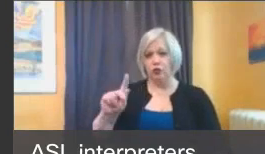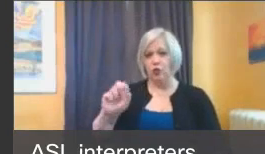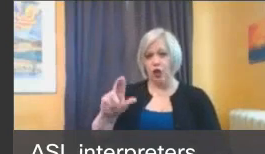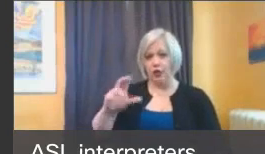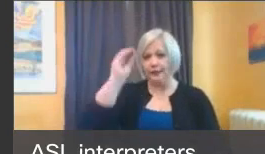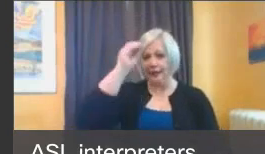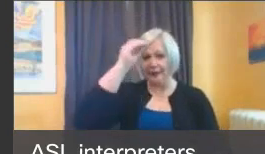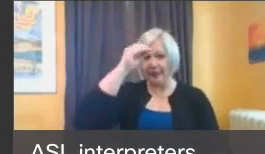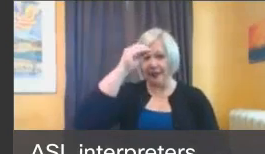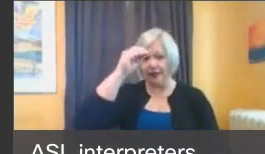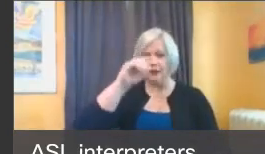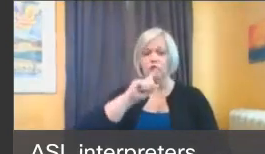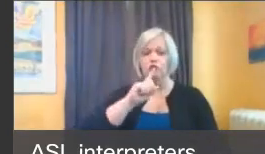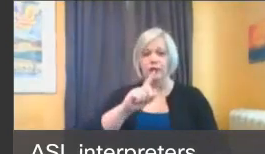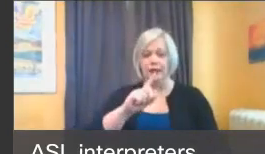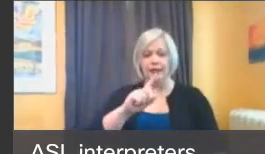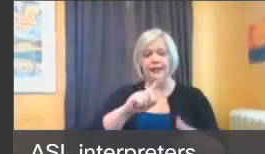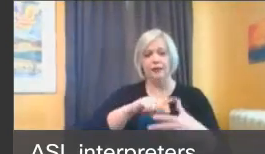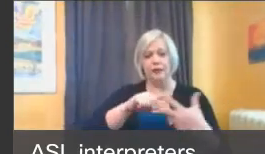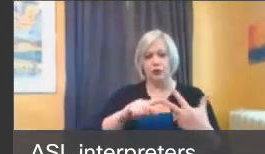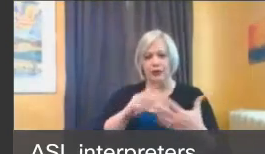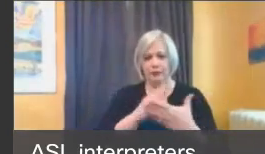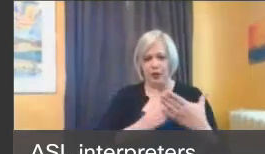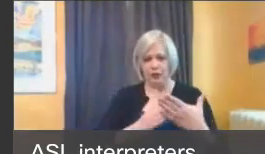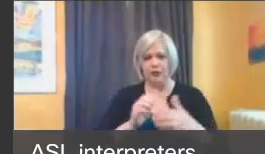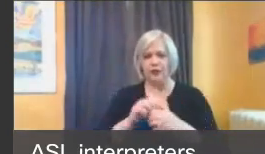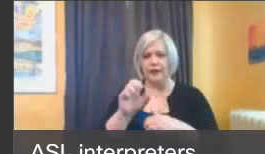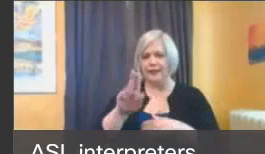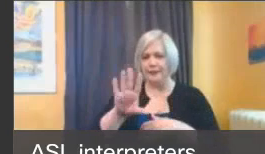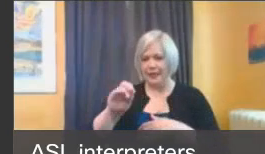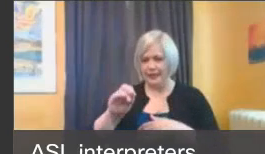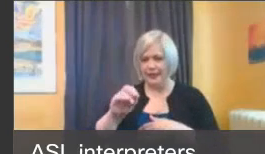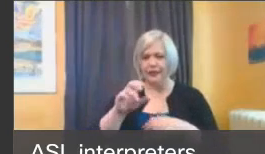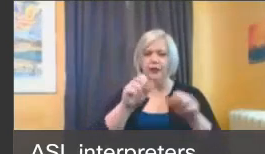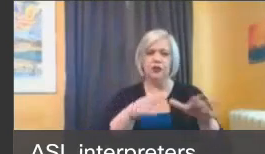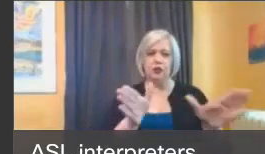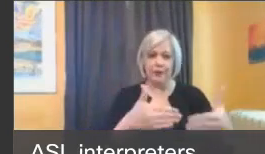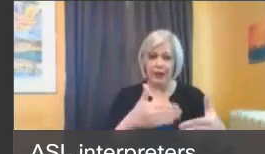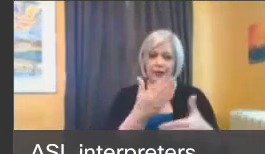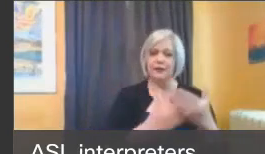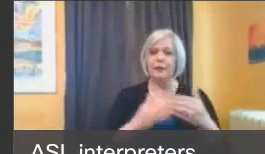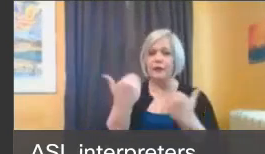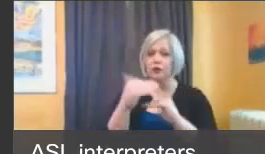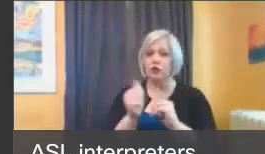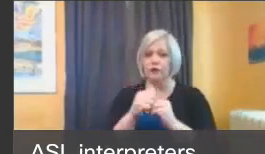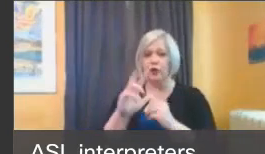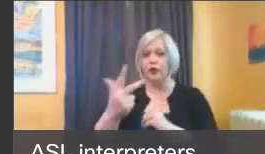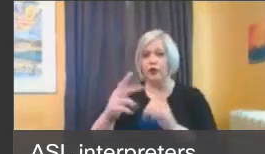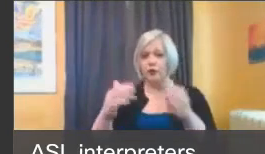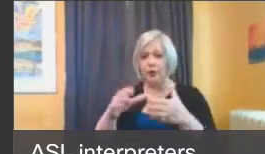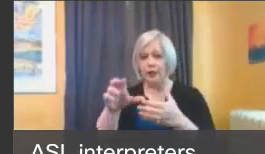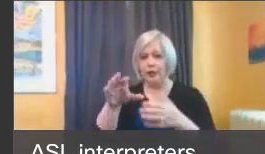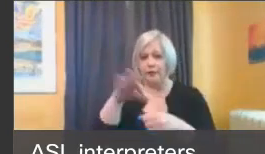basically enjoined three provisions of SB 90. So the drop box restrictions, some of the restrictions on third party voter registration